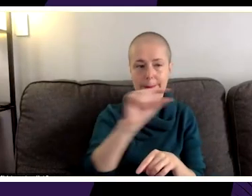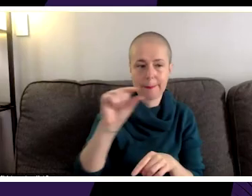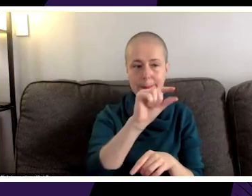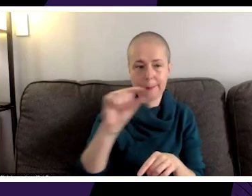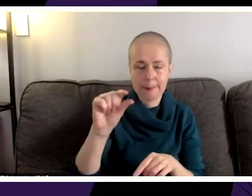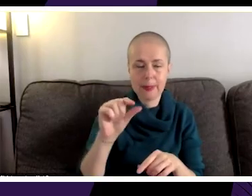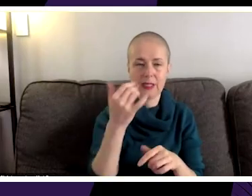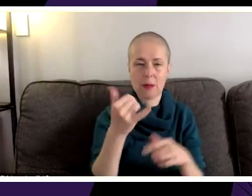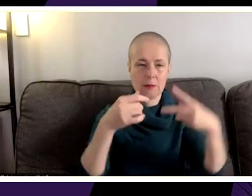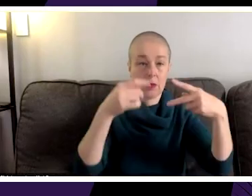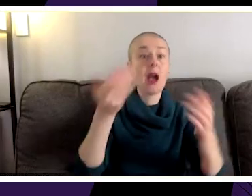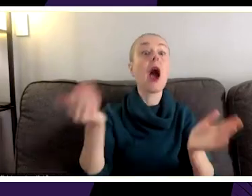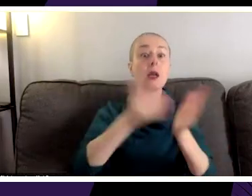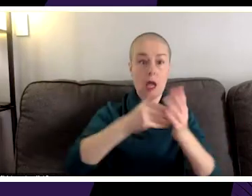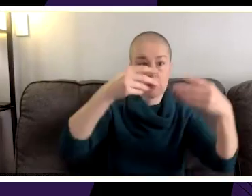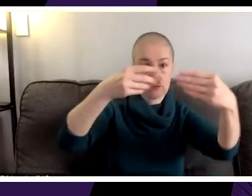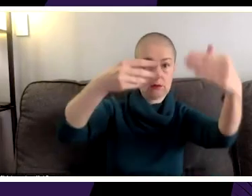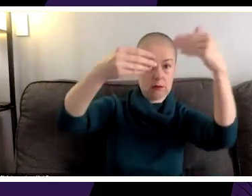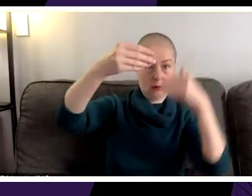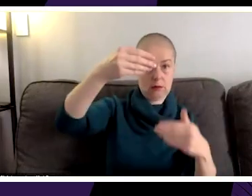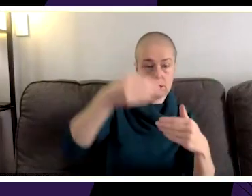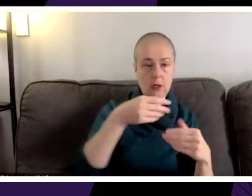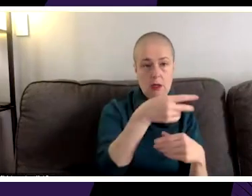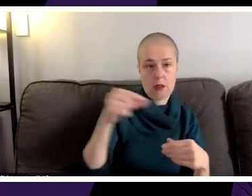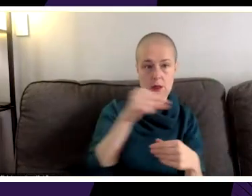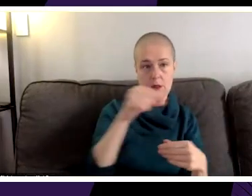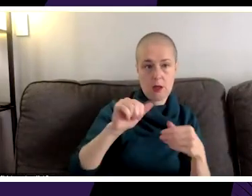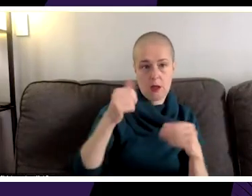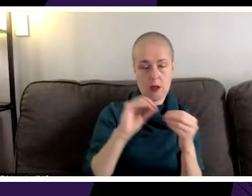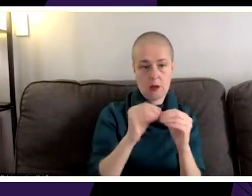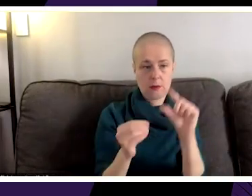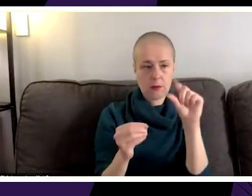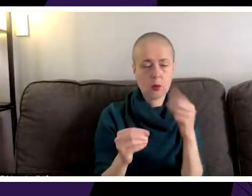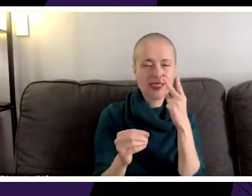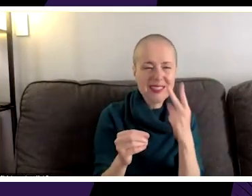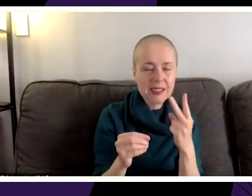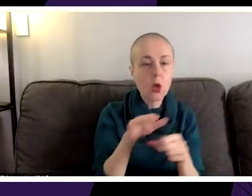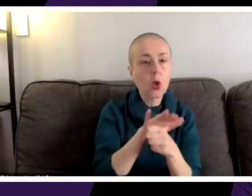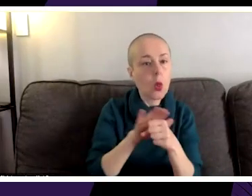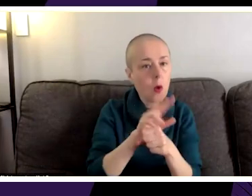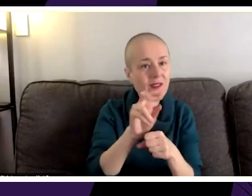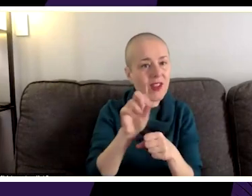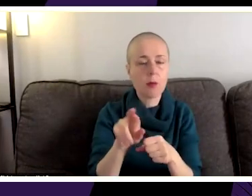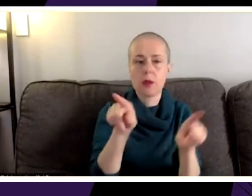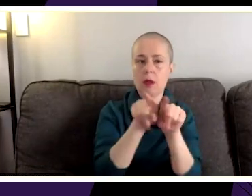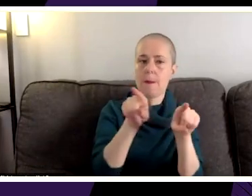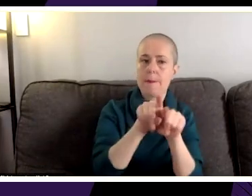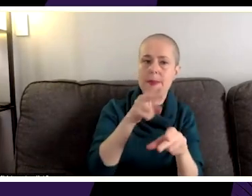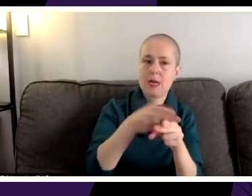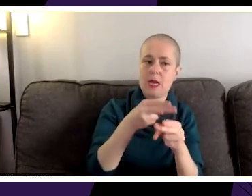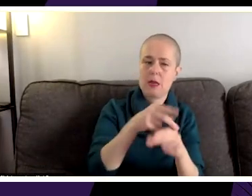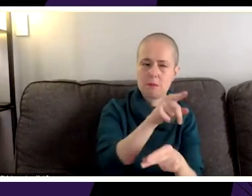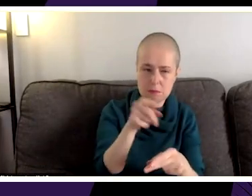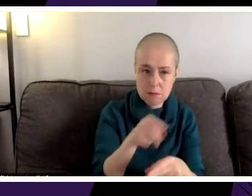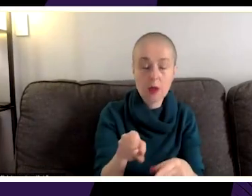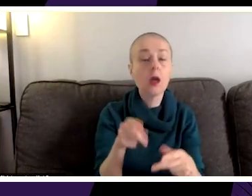at line 30. And then inside the draw noise function, there's a local variable with the same name. Now, if I wanted to